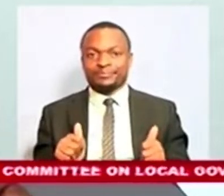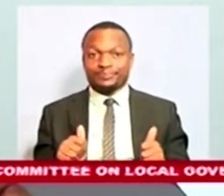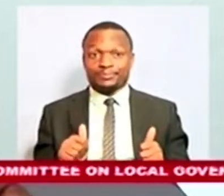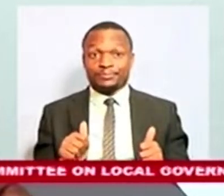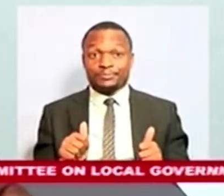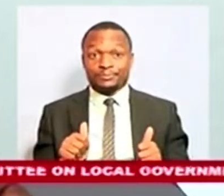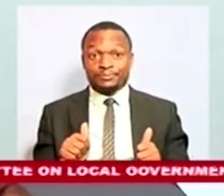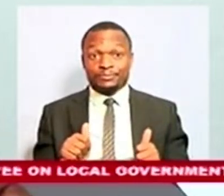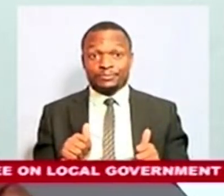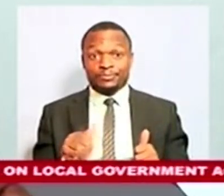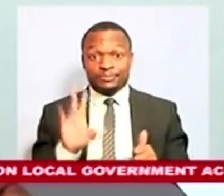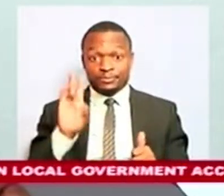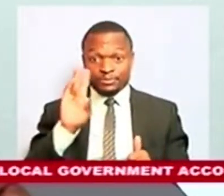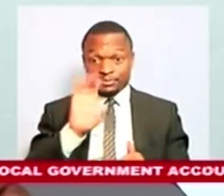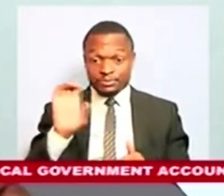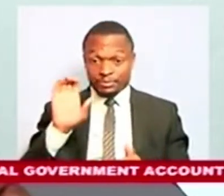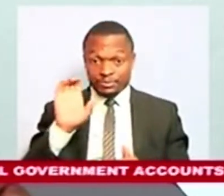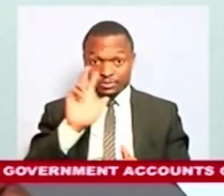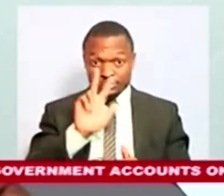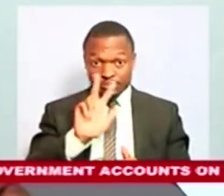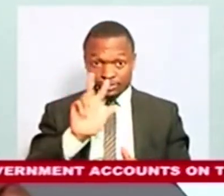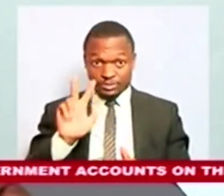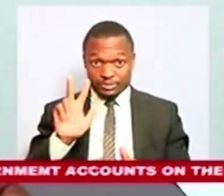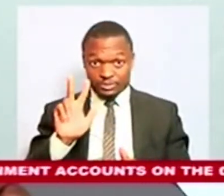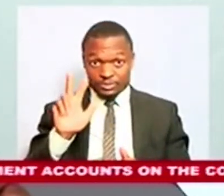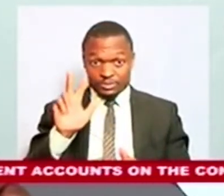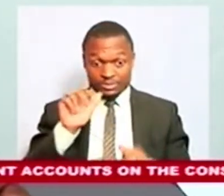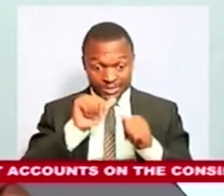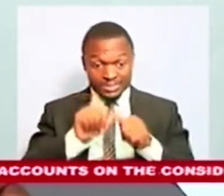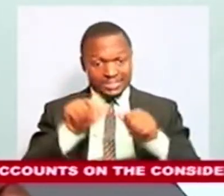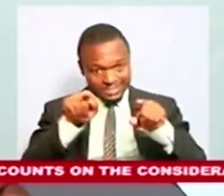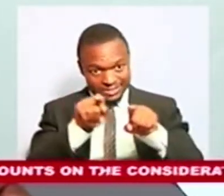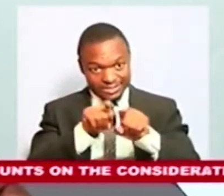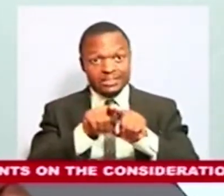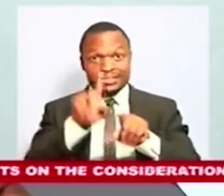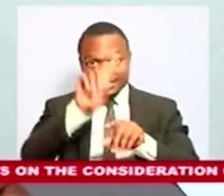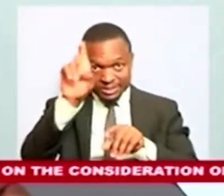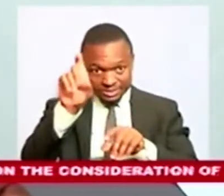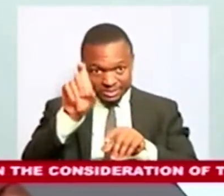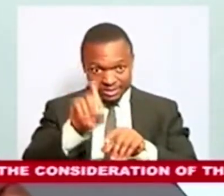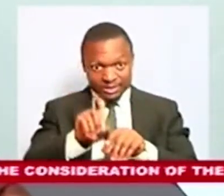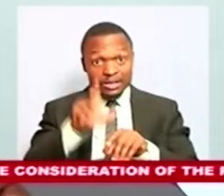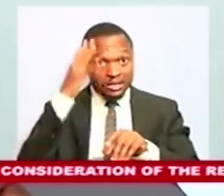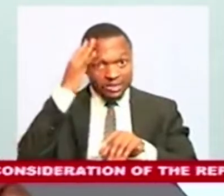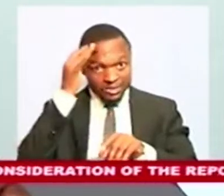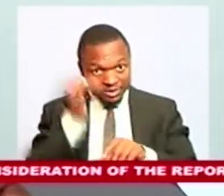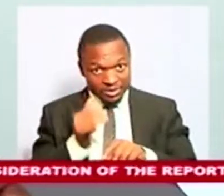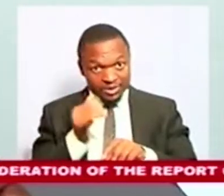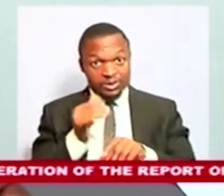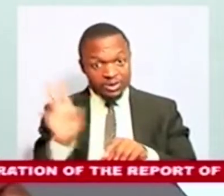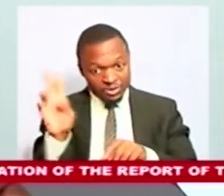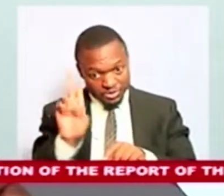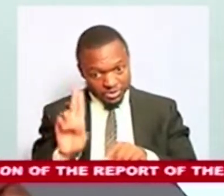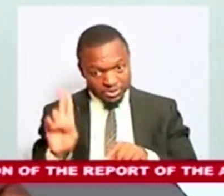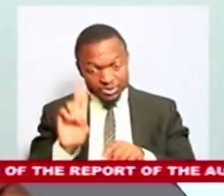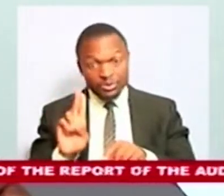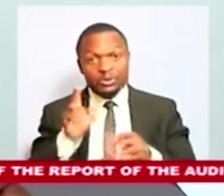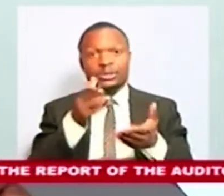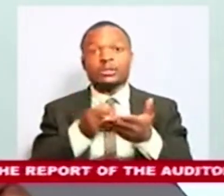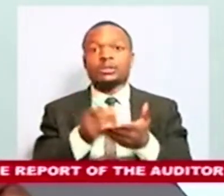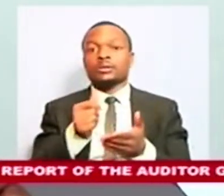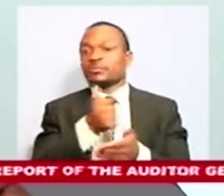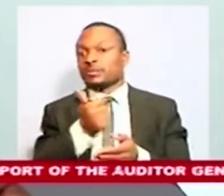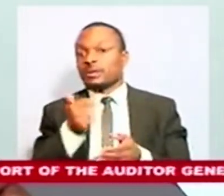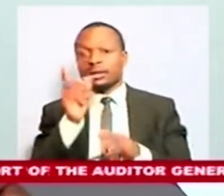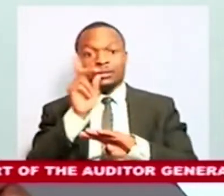Your 733 is still intact. So the question is, why didn't you vary that money? That money was for